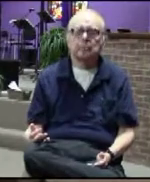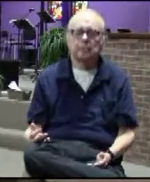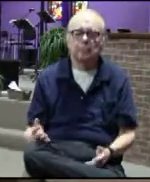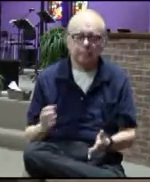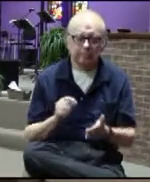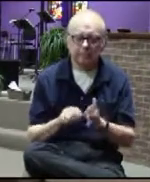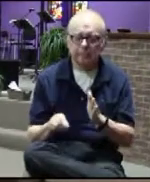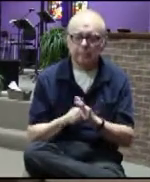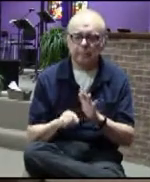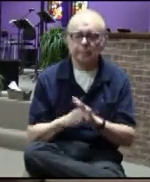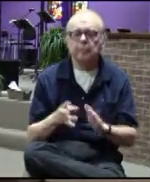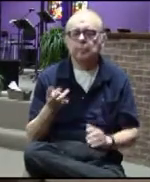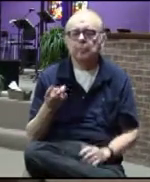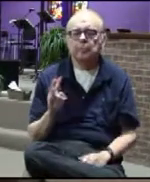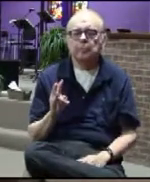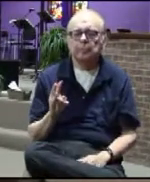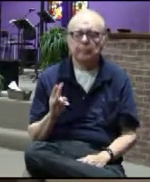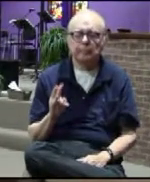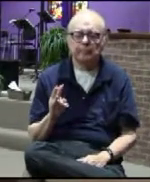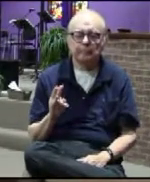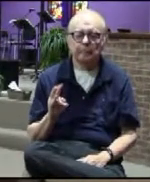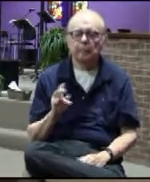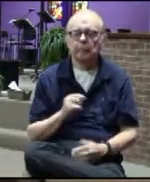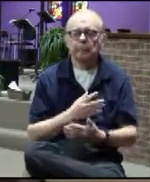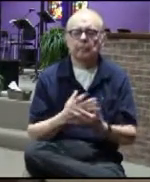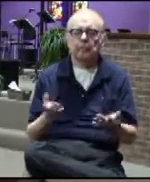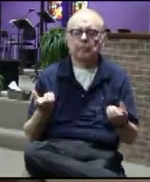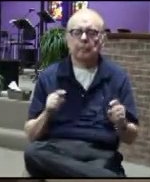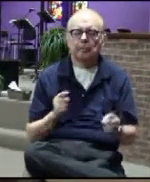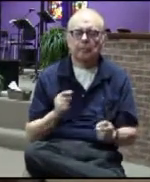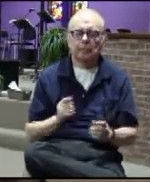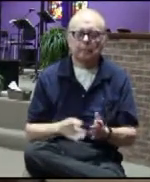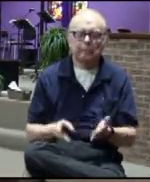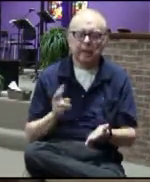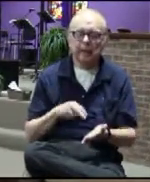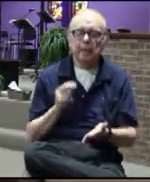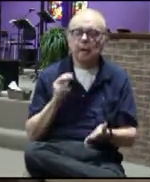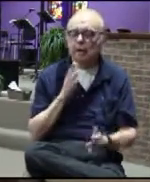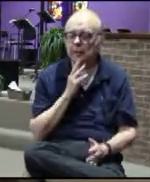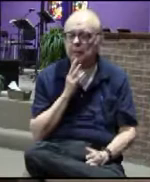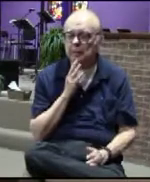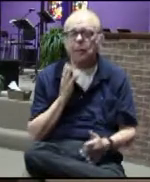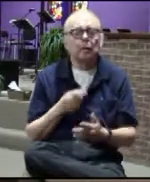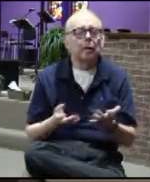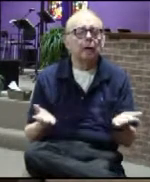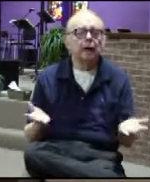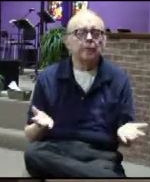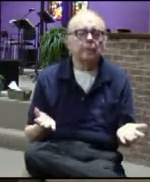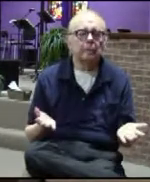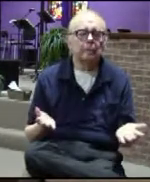in verse number 17 the very first thing that happened after Jesus came back up out of the water was what